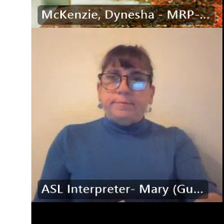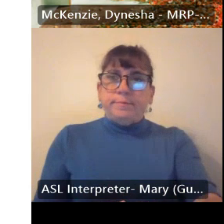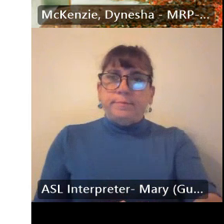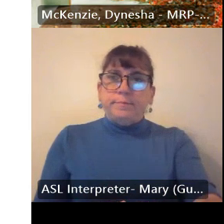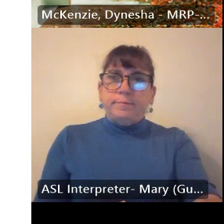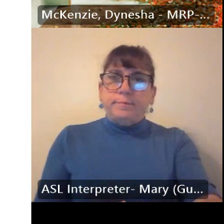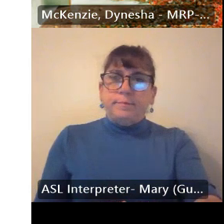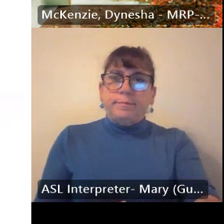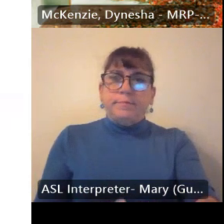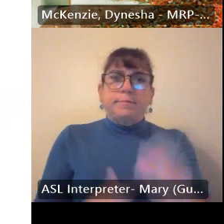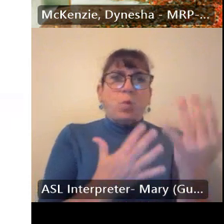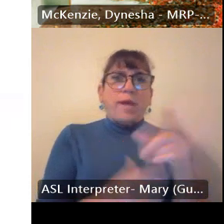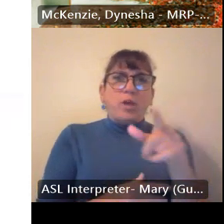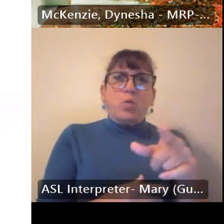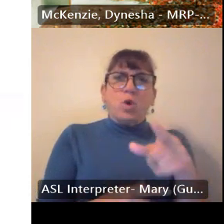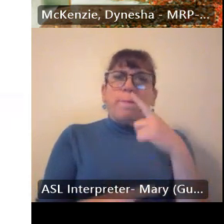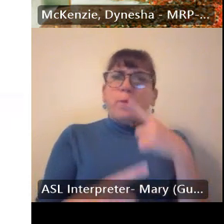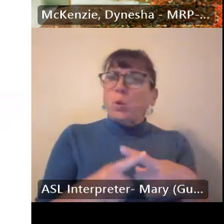Oh, wait, you're on mute.